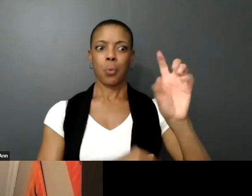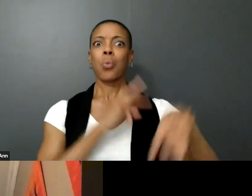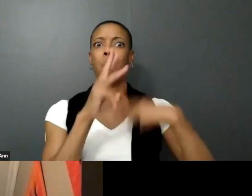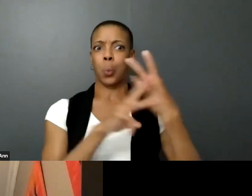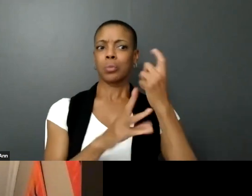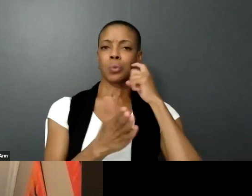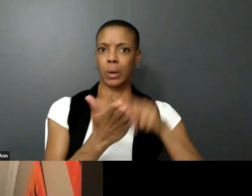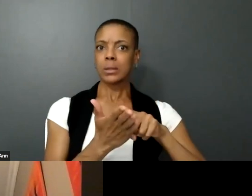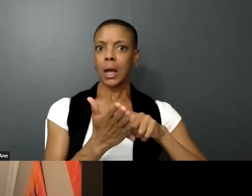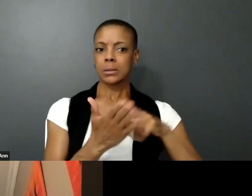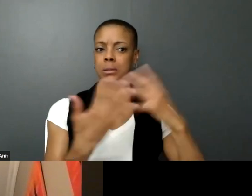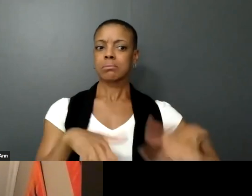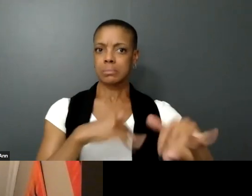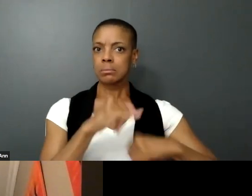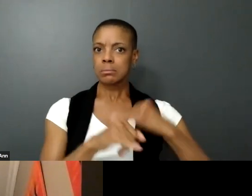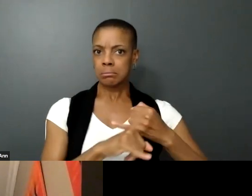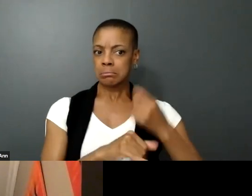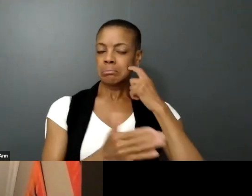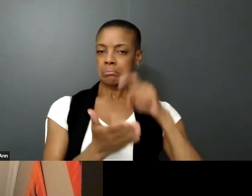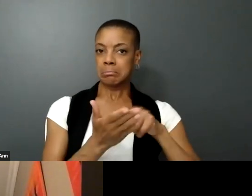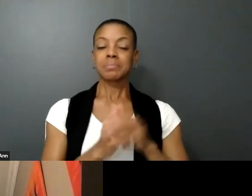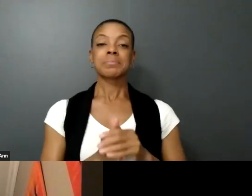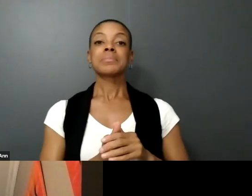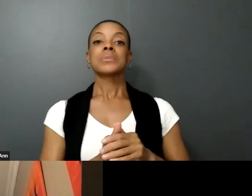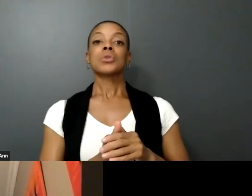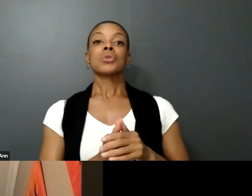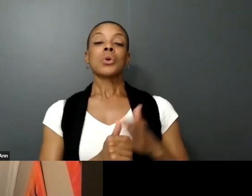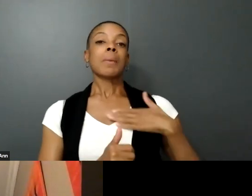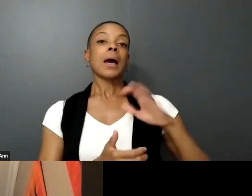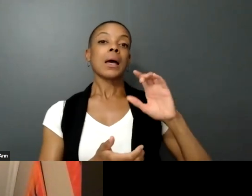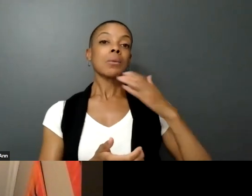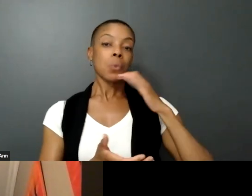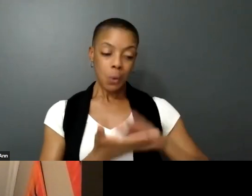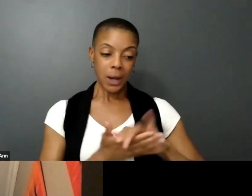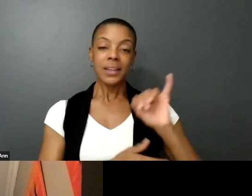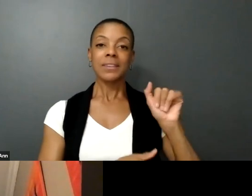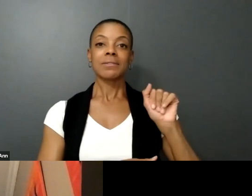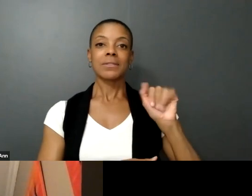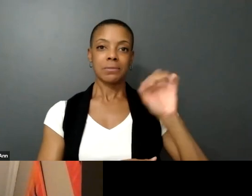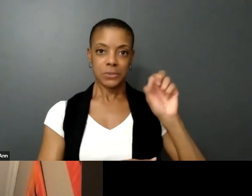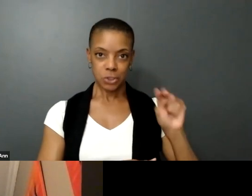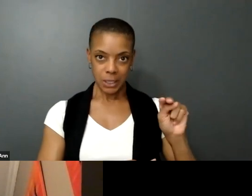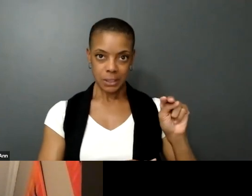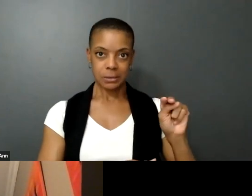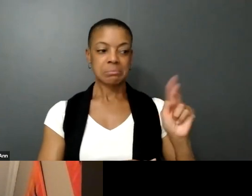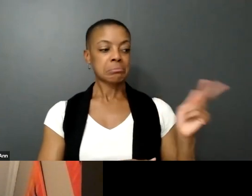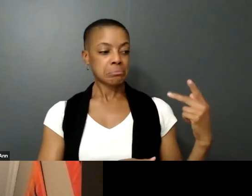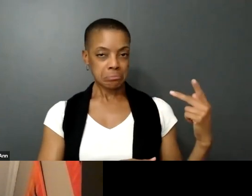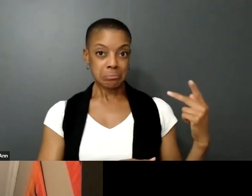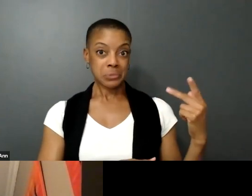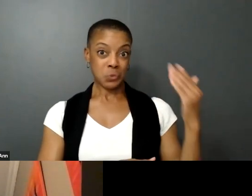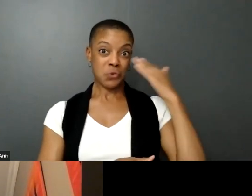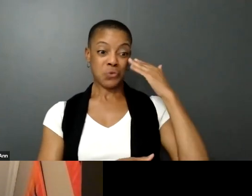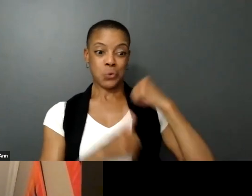my family here with my wife, Janet Sagoski, Janet Day. My wife Jan and I have known each other since